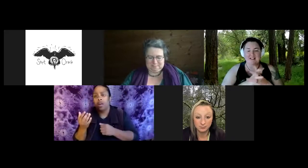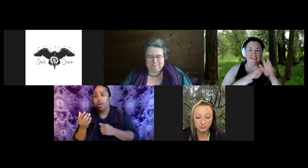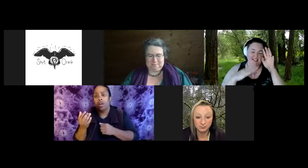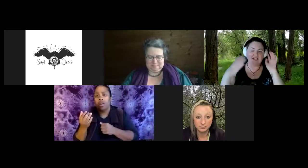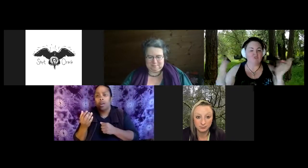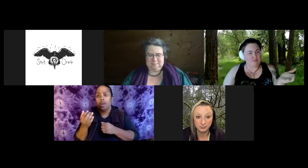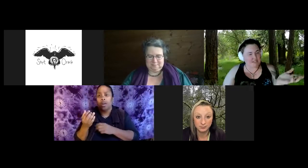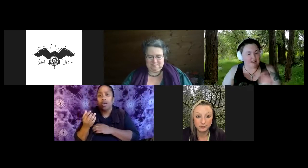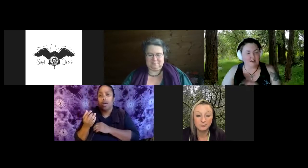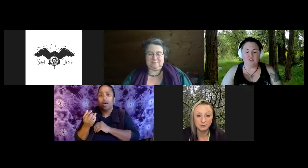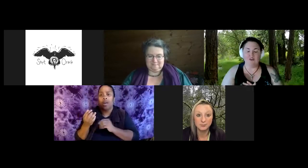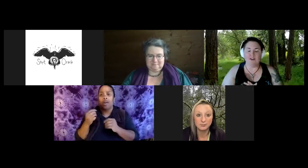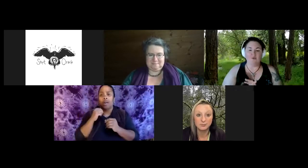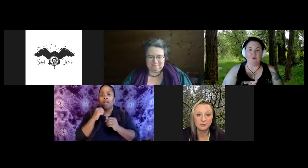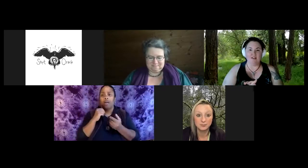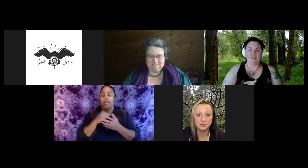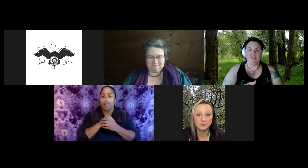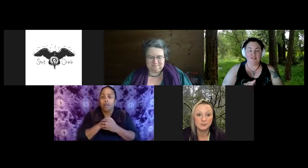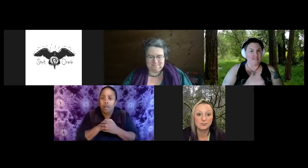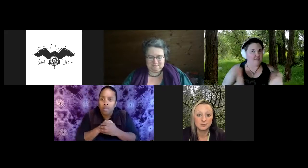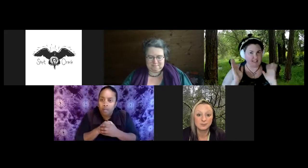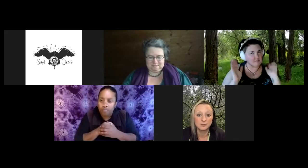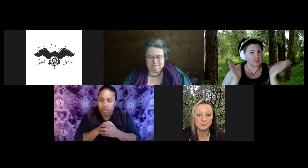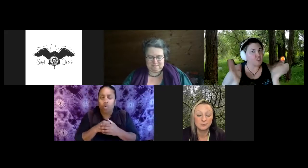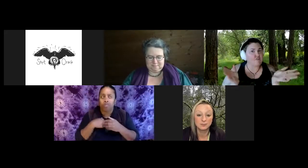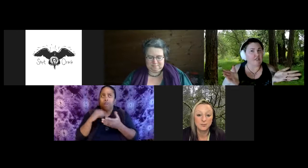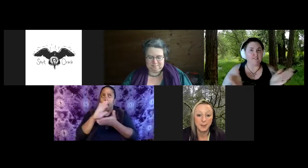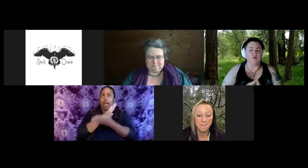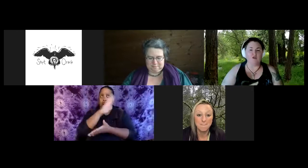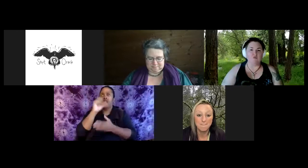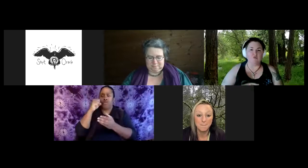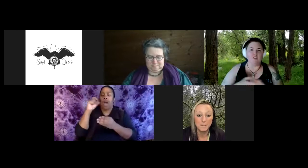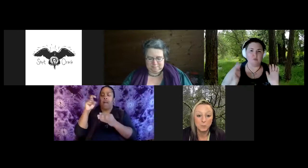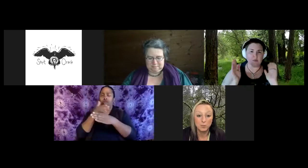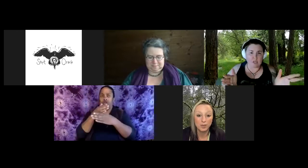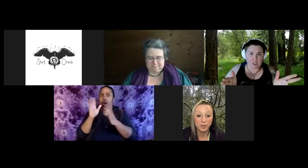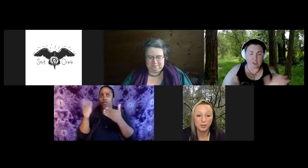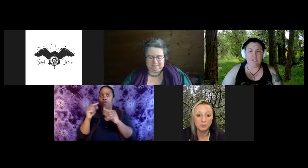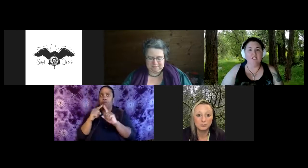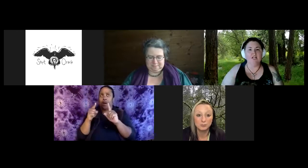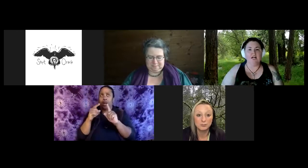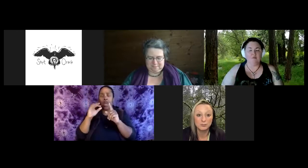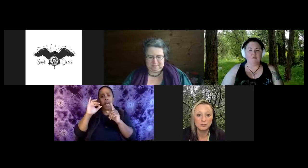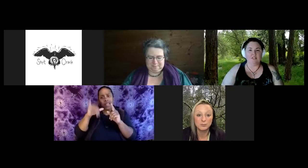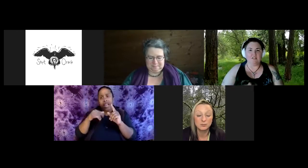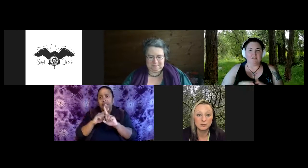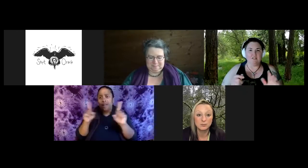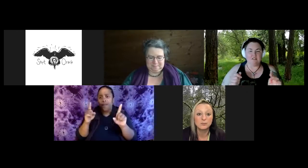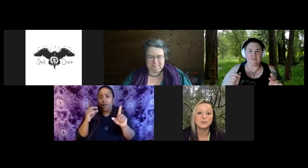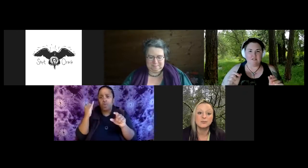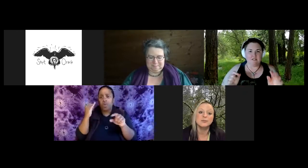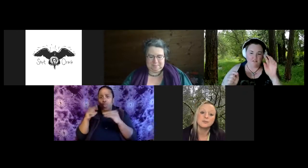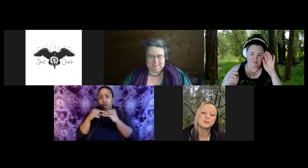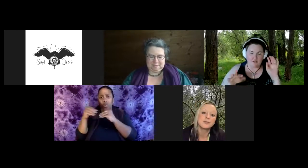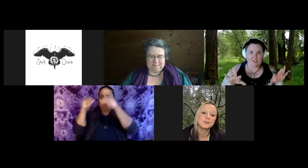when, I did have roommates in college and whatnot, but that's much different than when you move in with a partner,